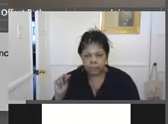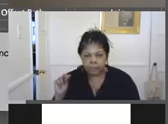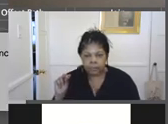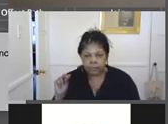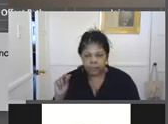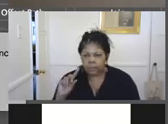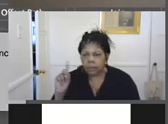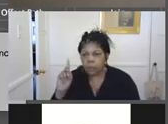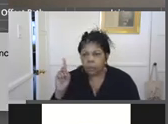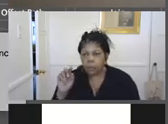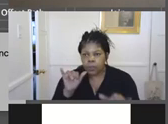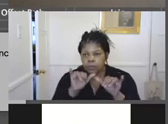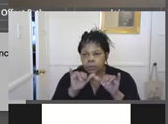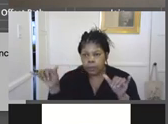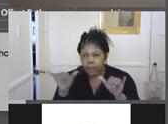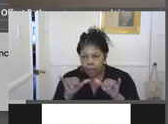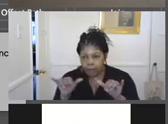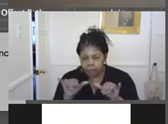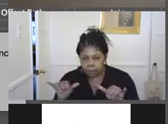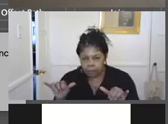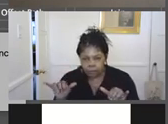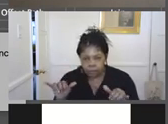where's our pattern brush? It's already exists.